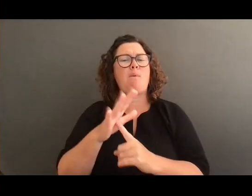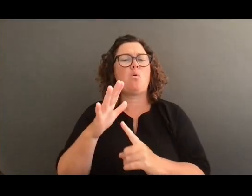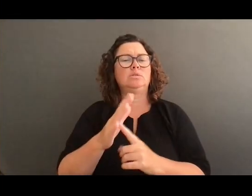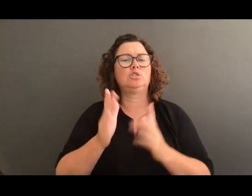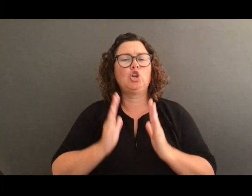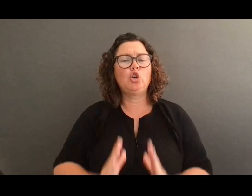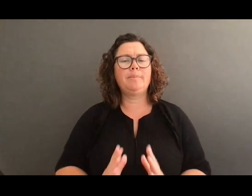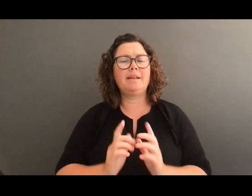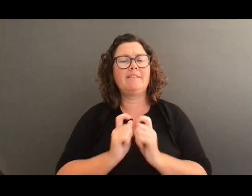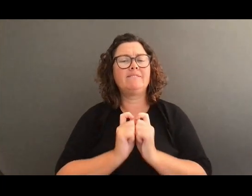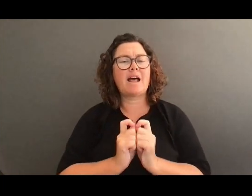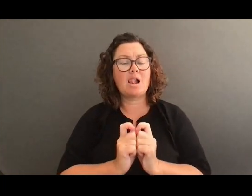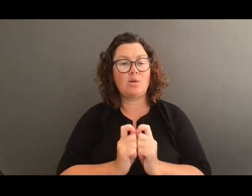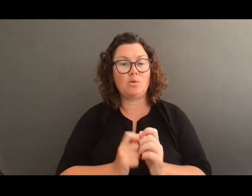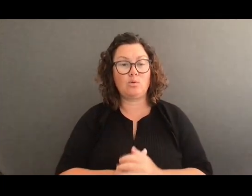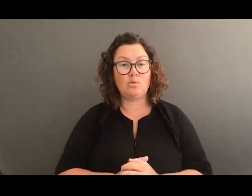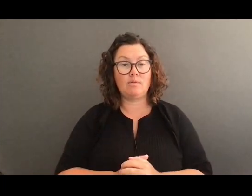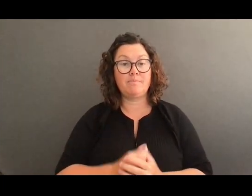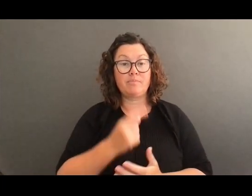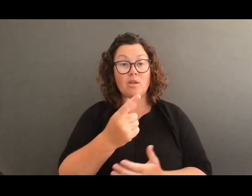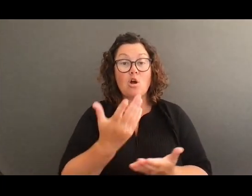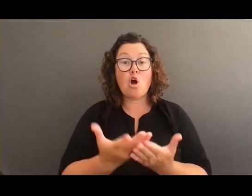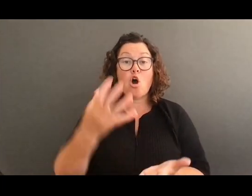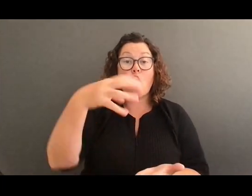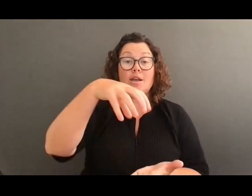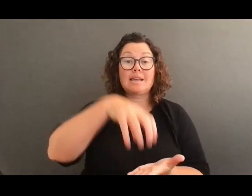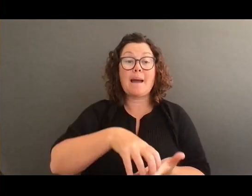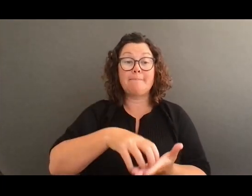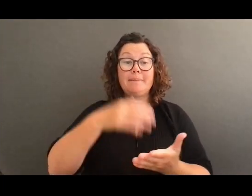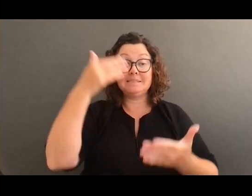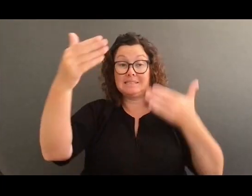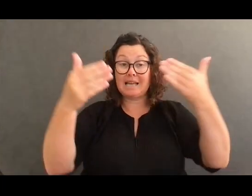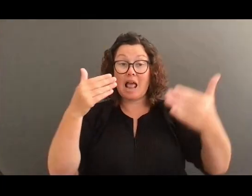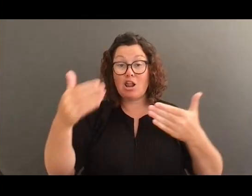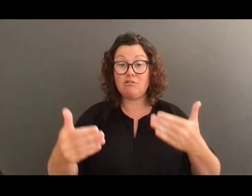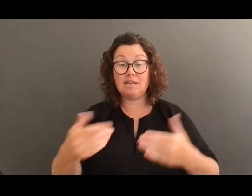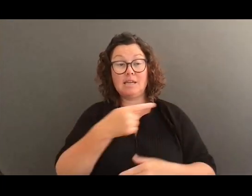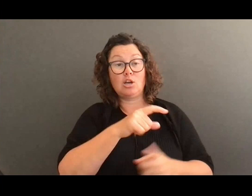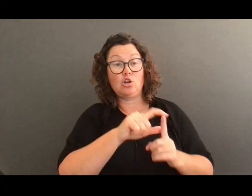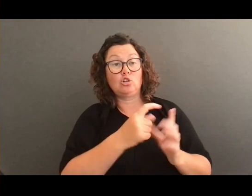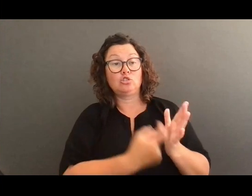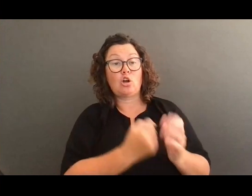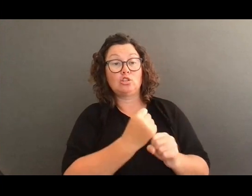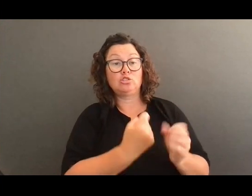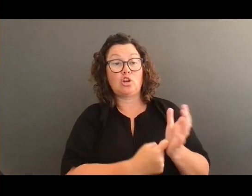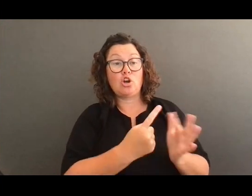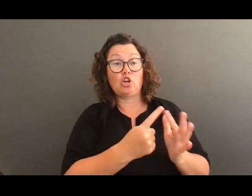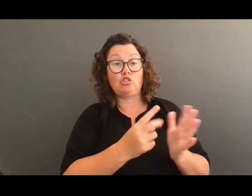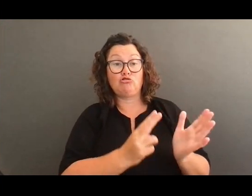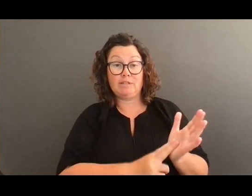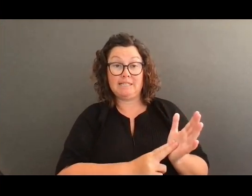At WNTEC's on-campus gallery, Ramp Gallery, Dr. Tamsin Green has been appointed as curator since the beginning of